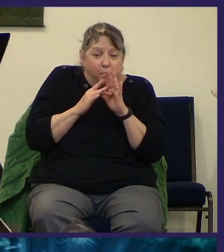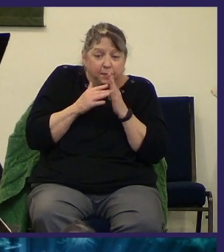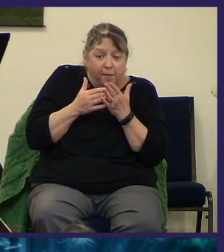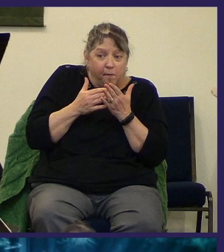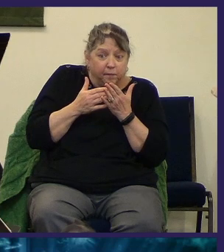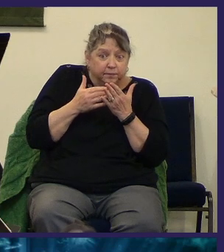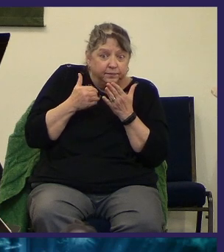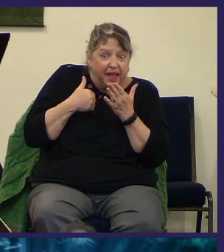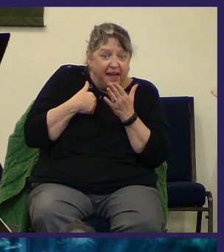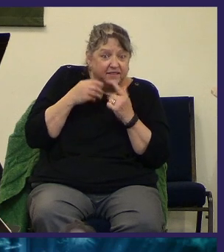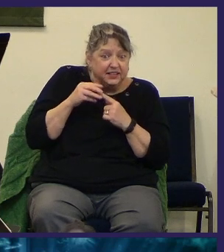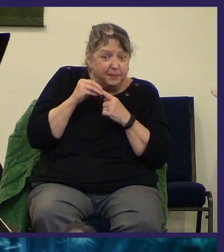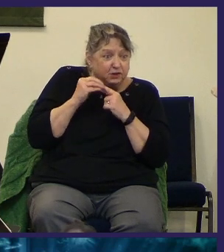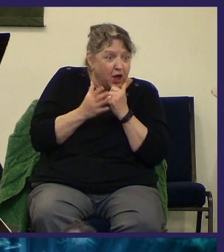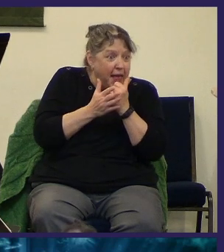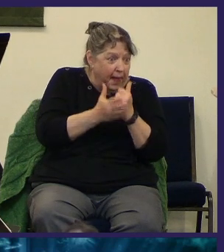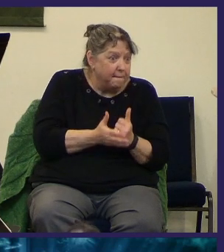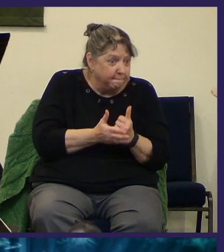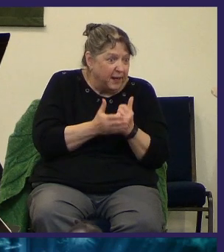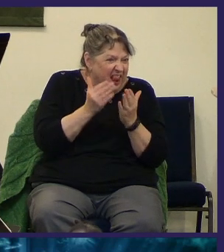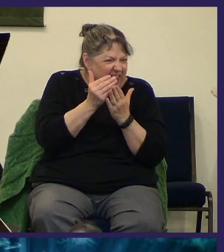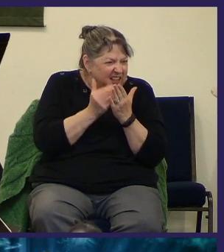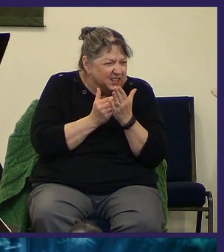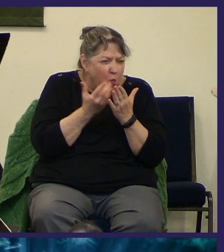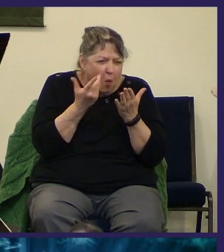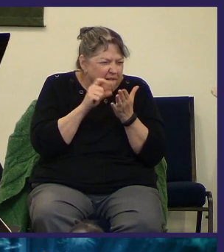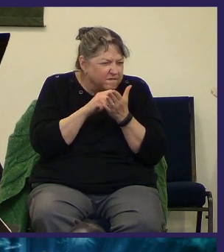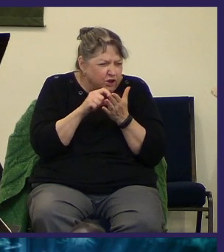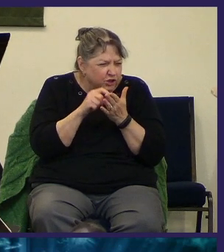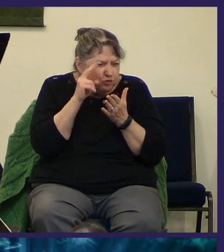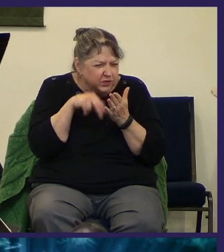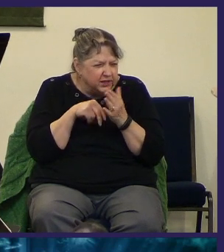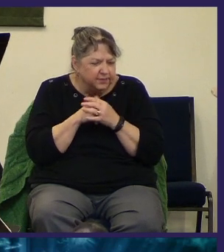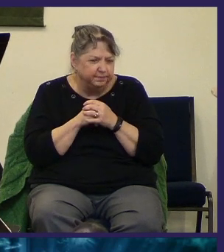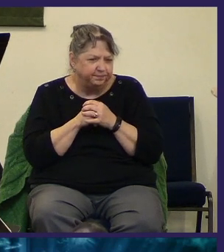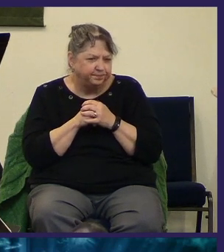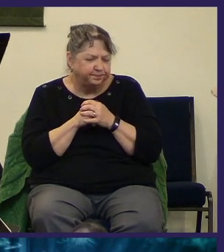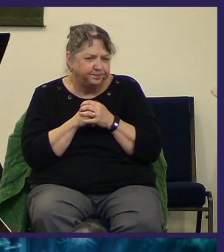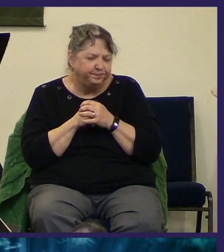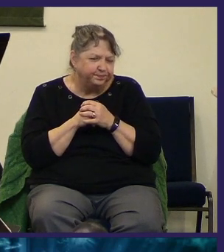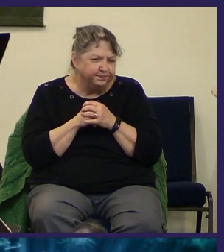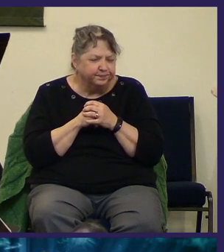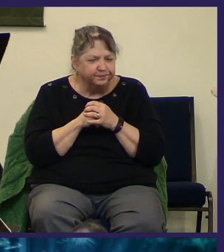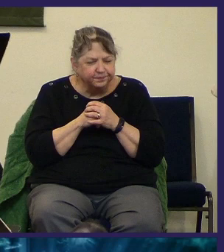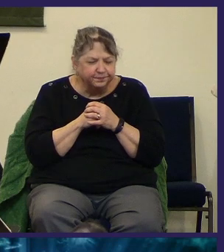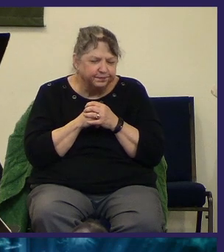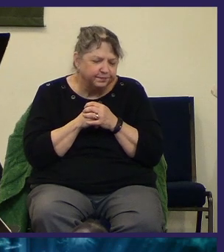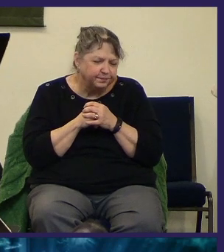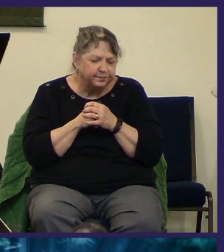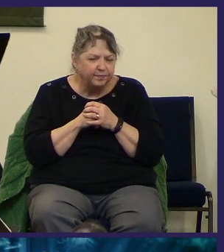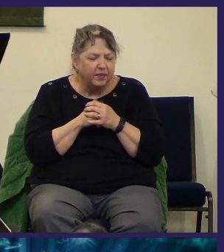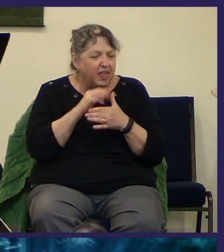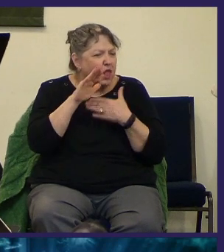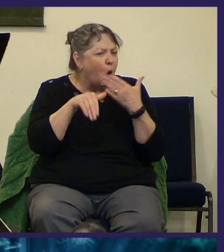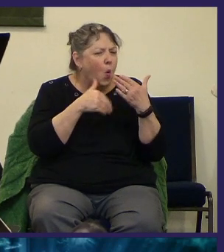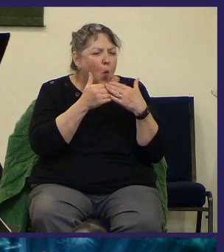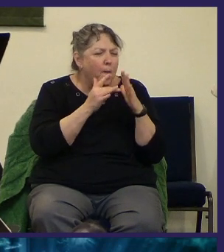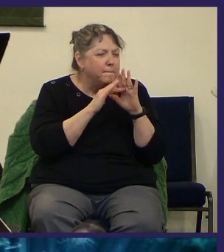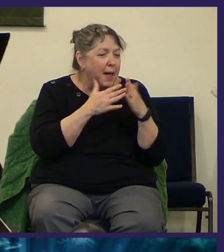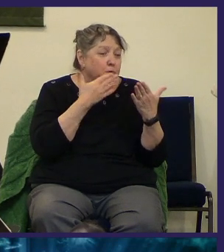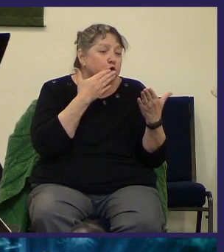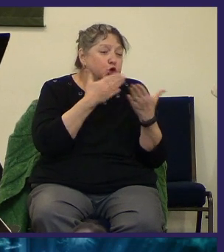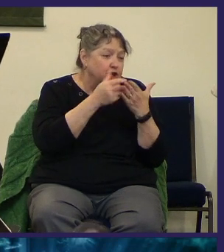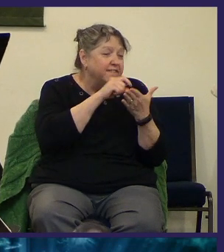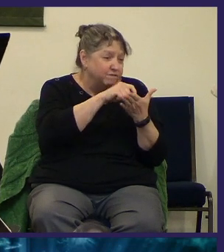it's hard to nail down what is the most popular verse in the bible because they're all popular right but we think